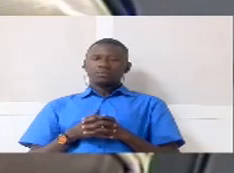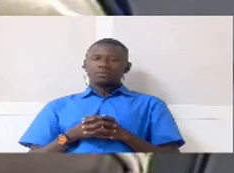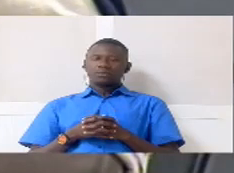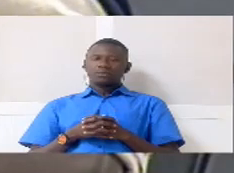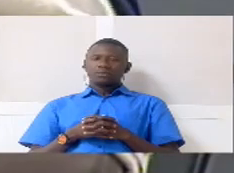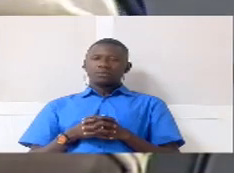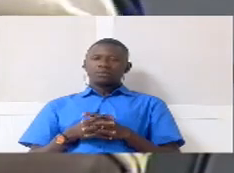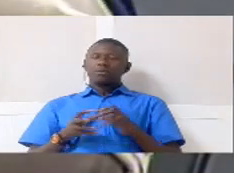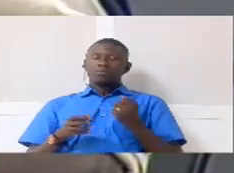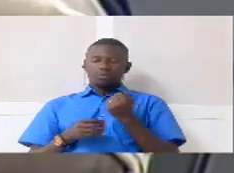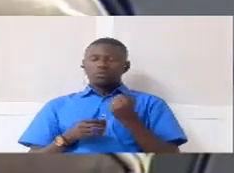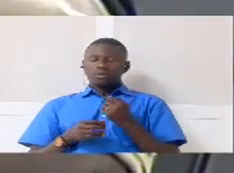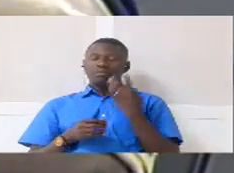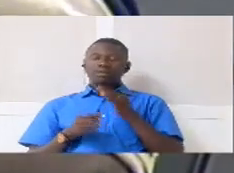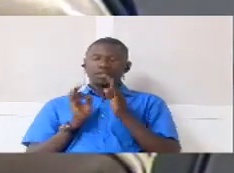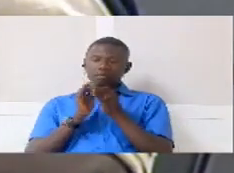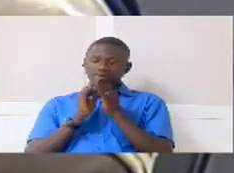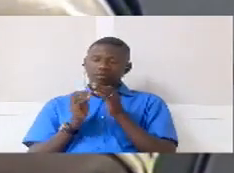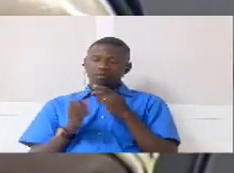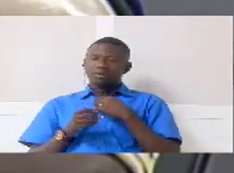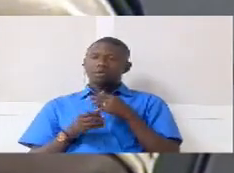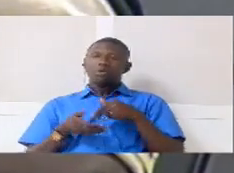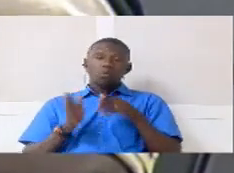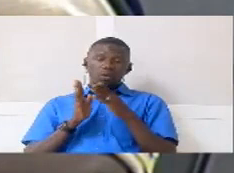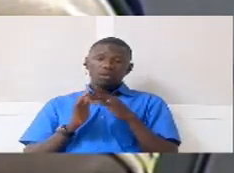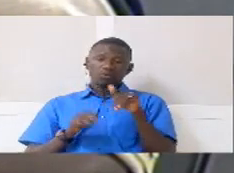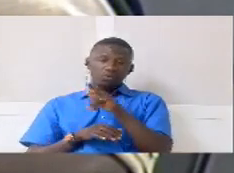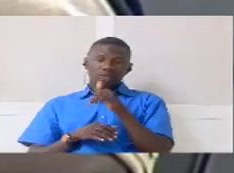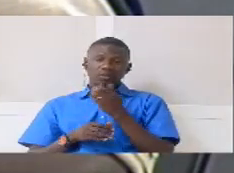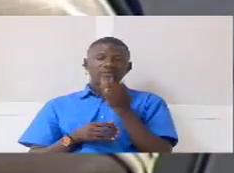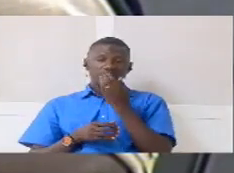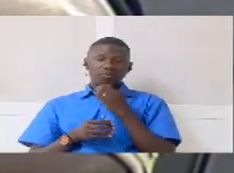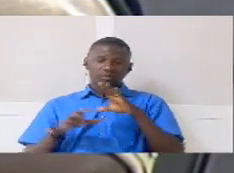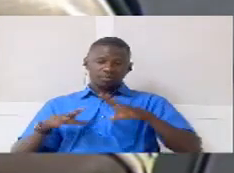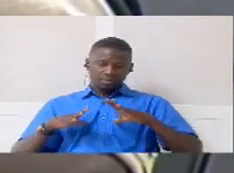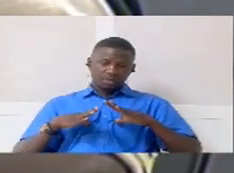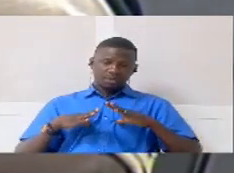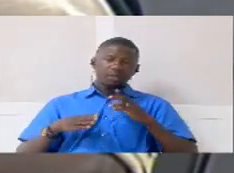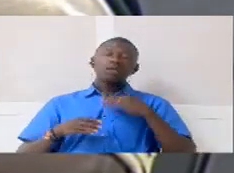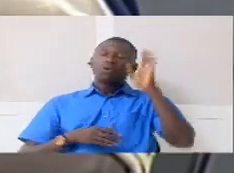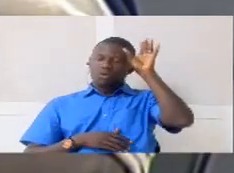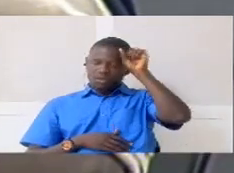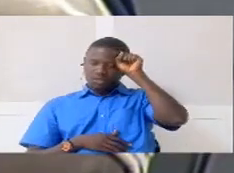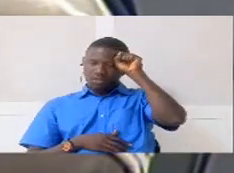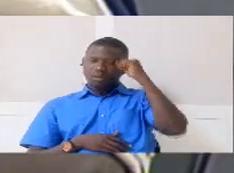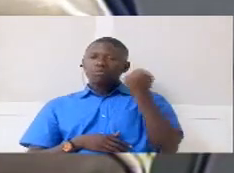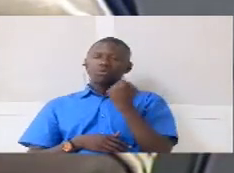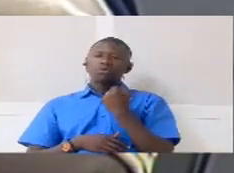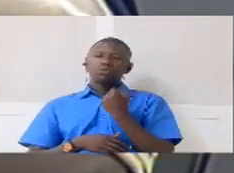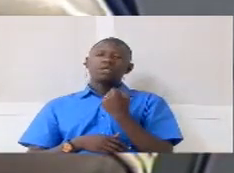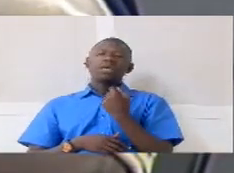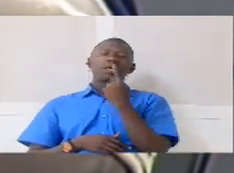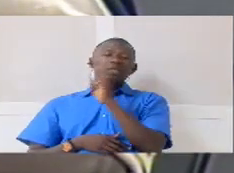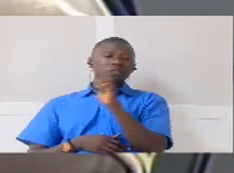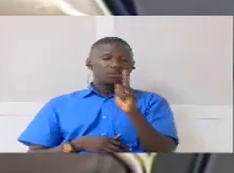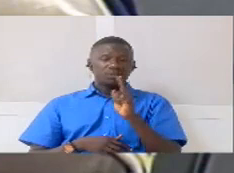asuman na minna perhaps if I had explained to him the manner in which this food was prepared then he would understand because each prisoner